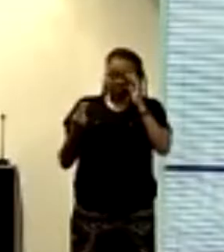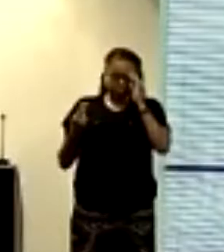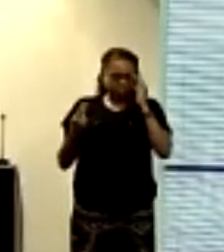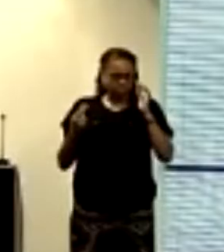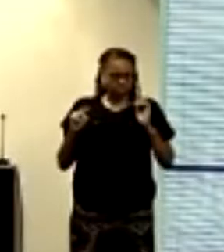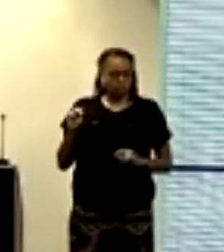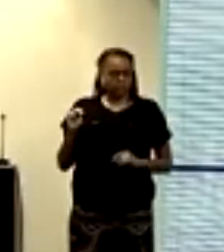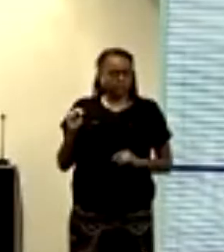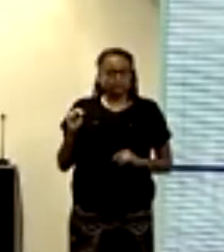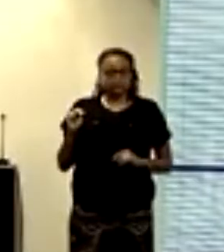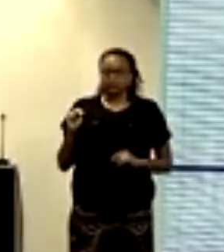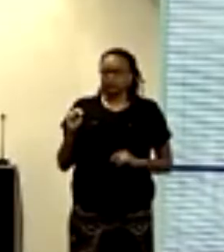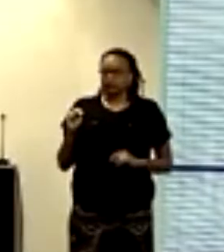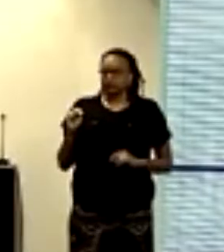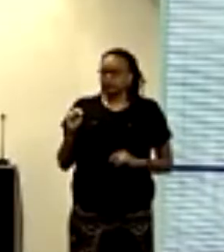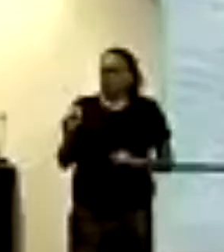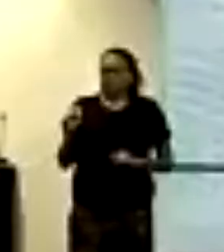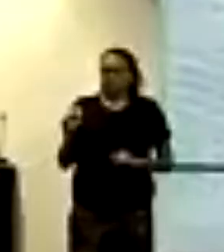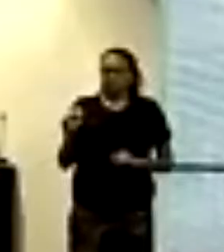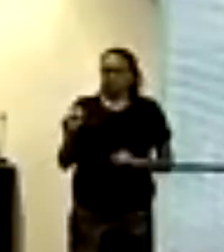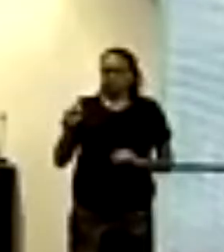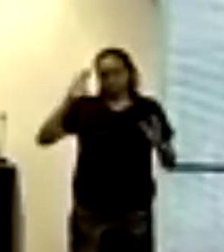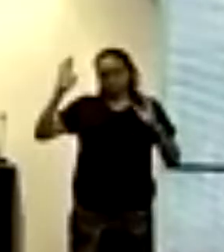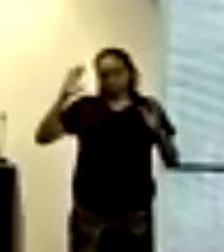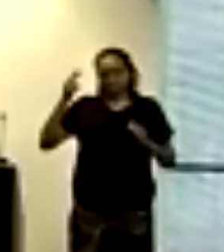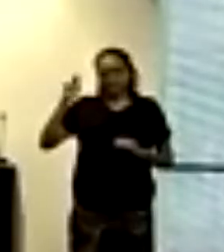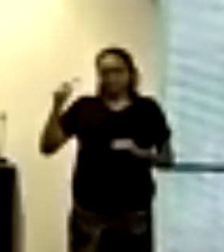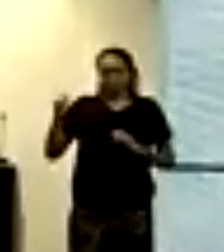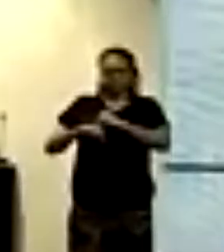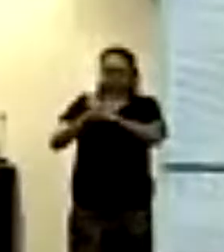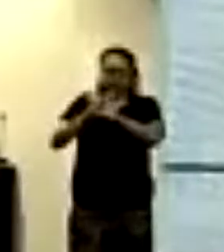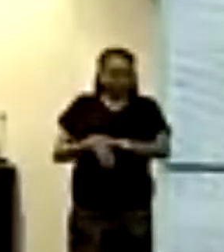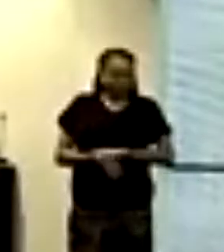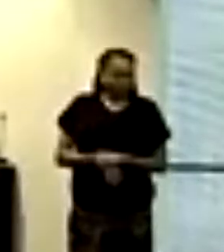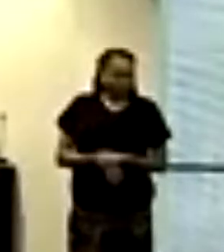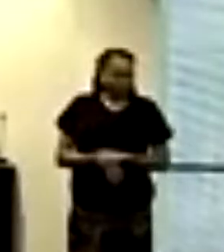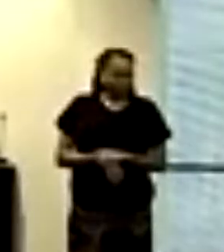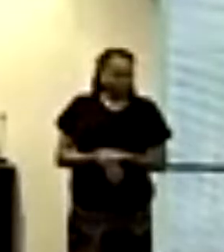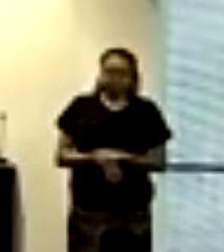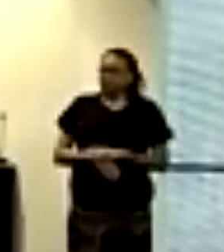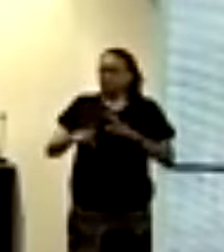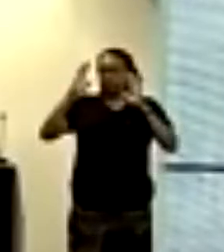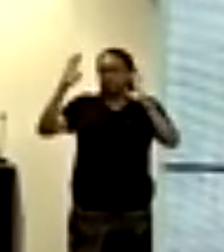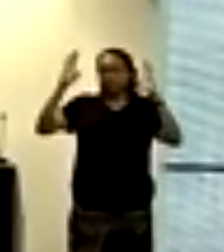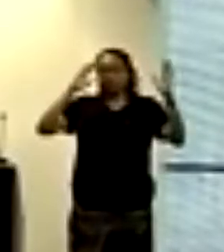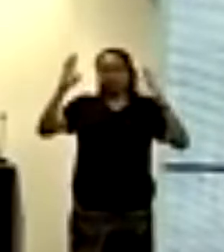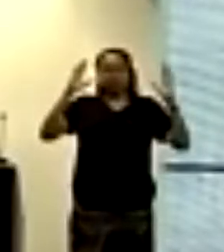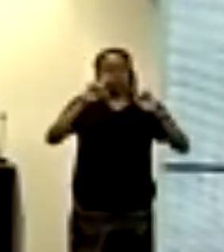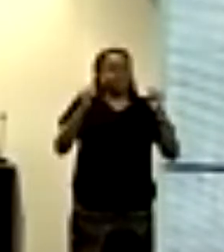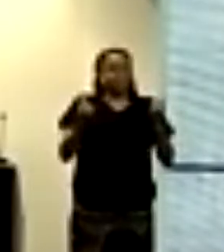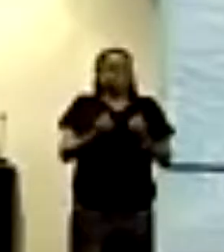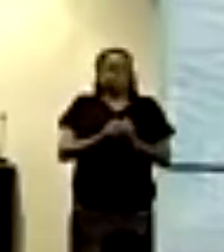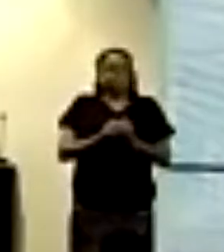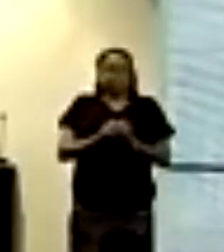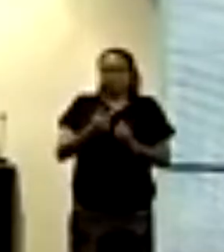one? You have Hannah. Yay! Hey, hello team. I don't have a